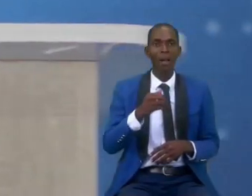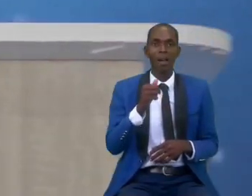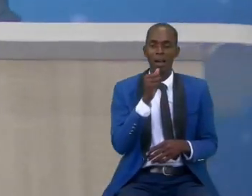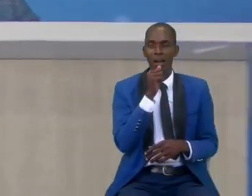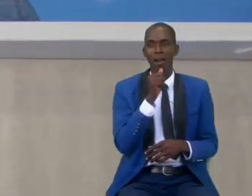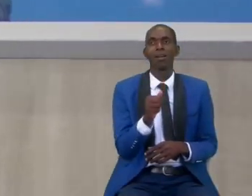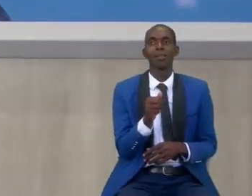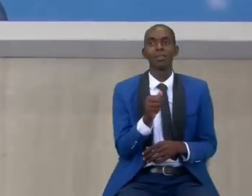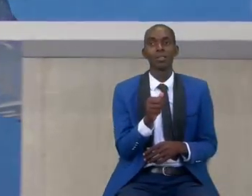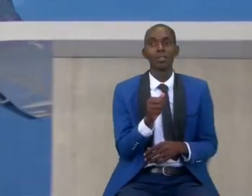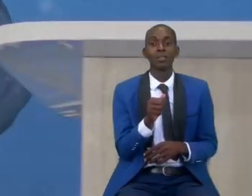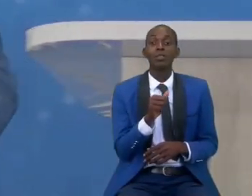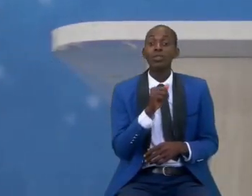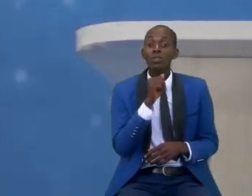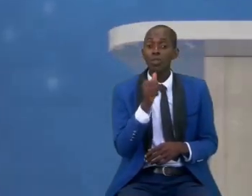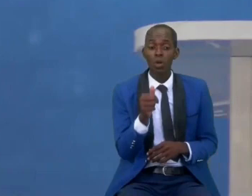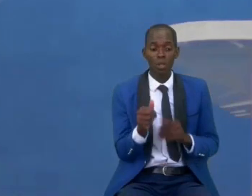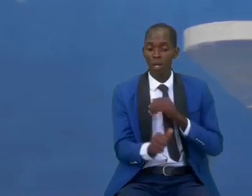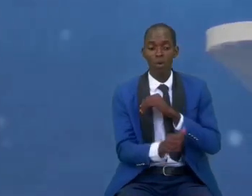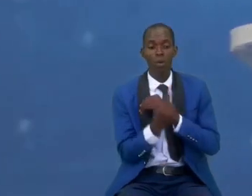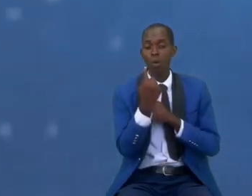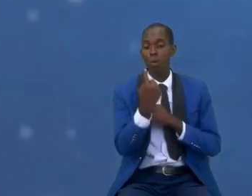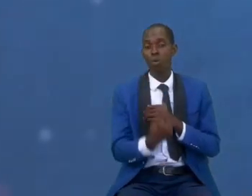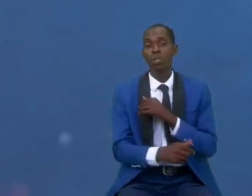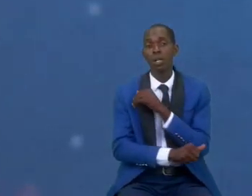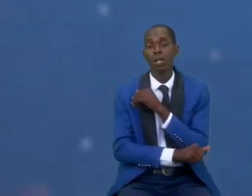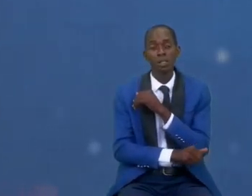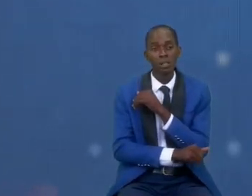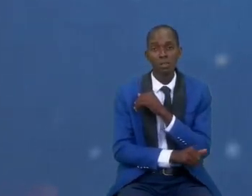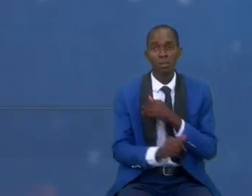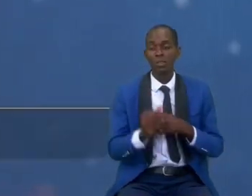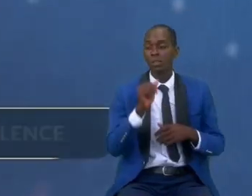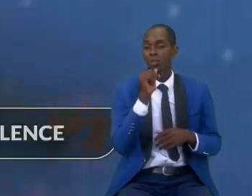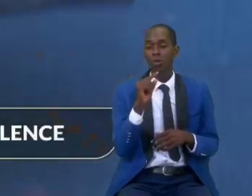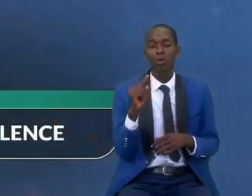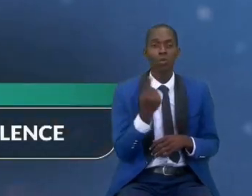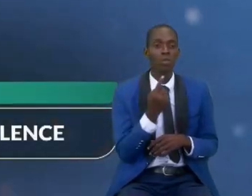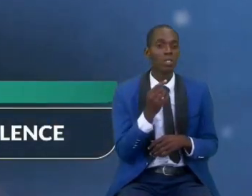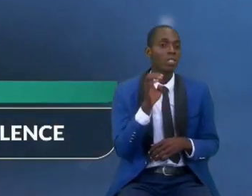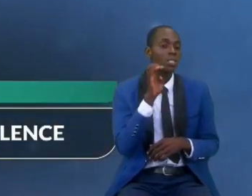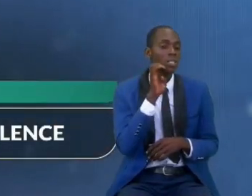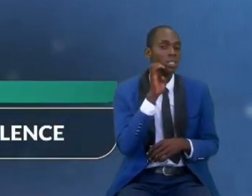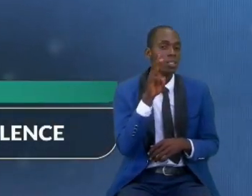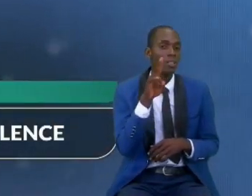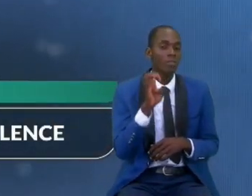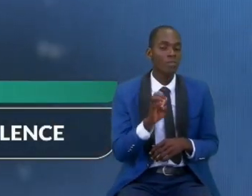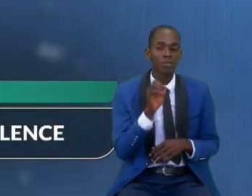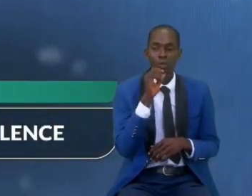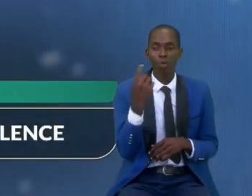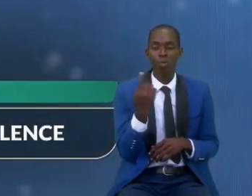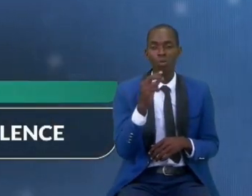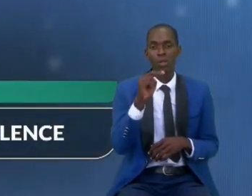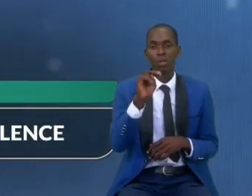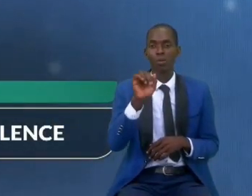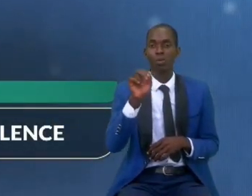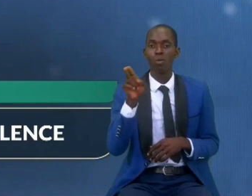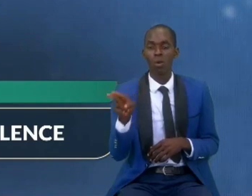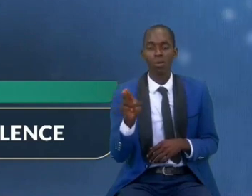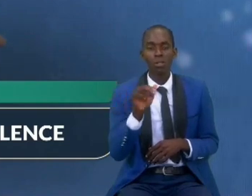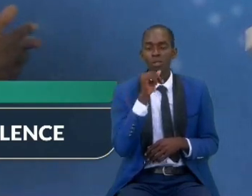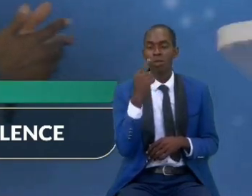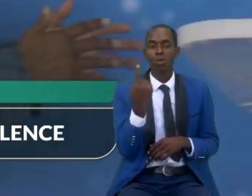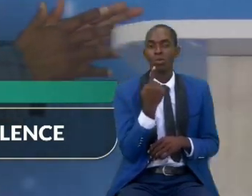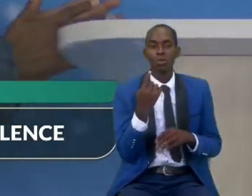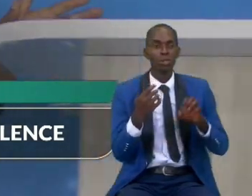only Eve, not only Noah, not only Enoch, not them, us too.